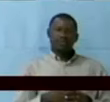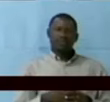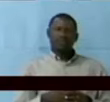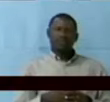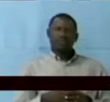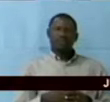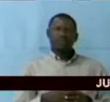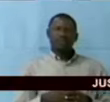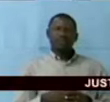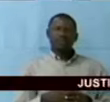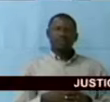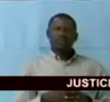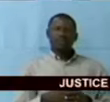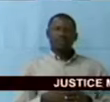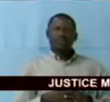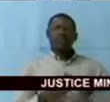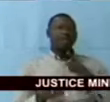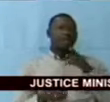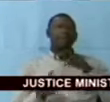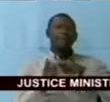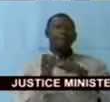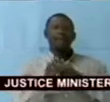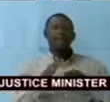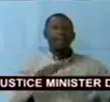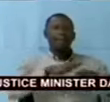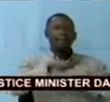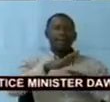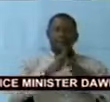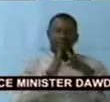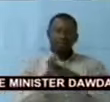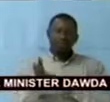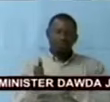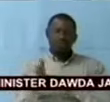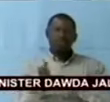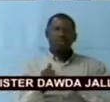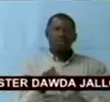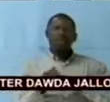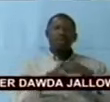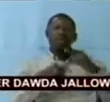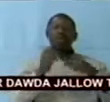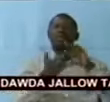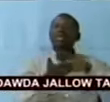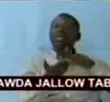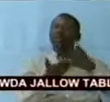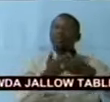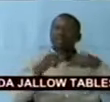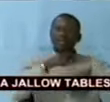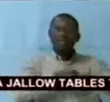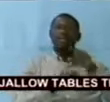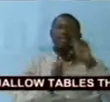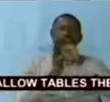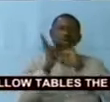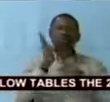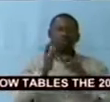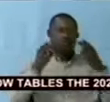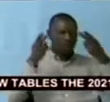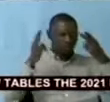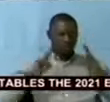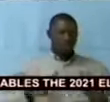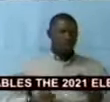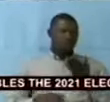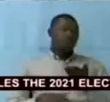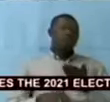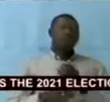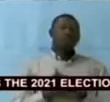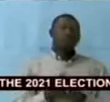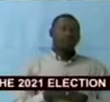is a basic rule of interpretation in constitutional law. Luala karola kala kanna soro nyingo mala ku follow